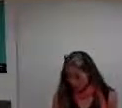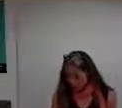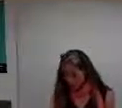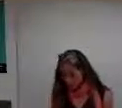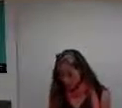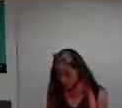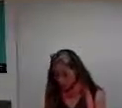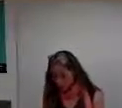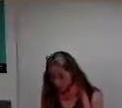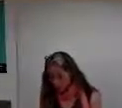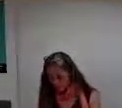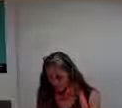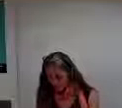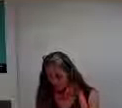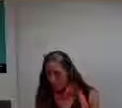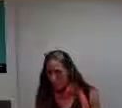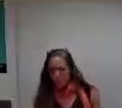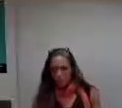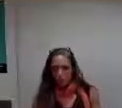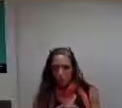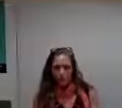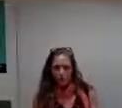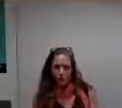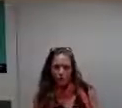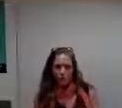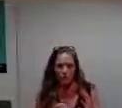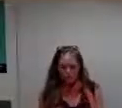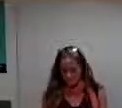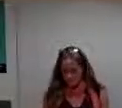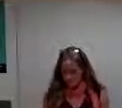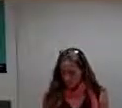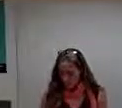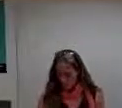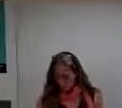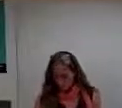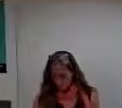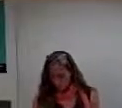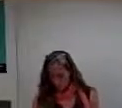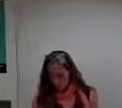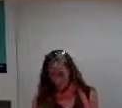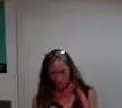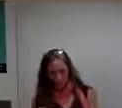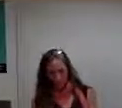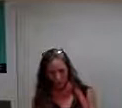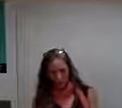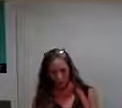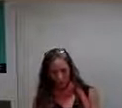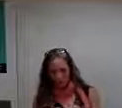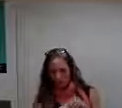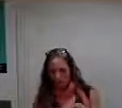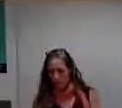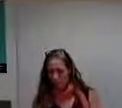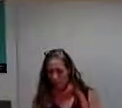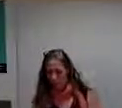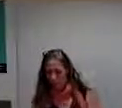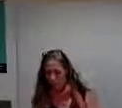are not able to support you when you do that. So it's much less what I'm suggesting in the book, that we need to